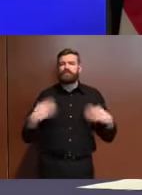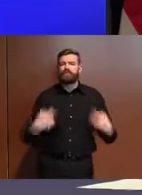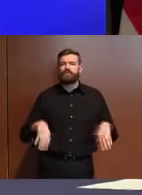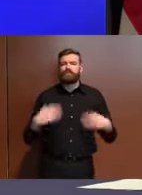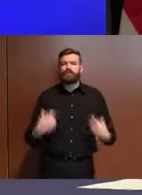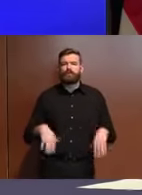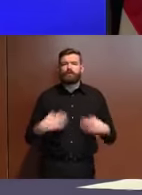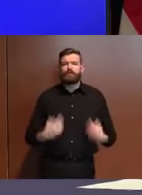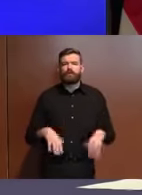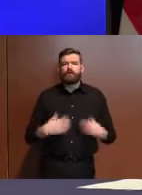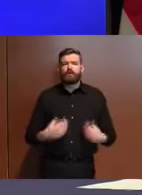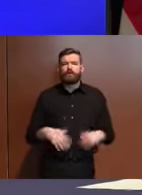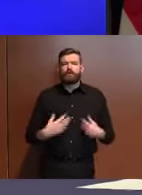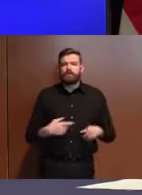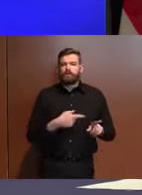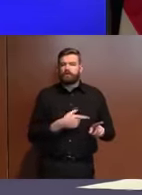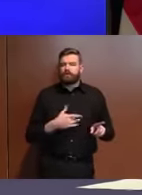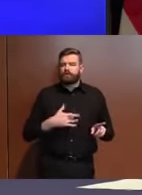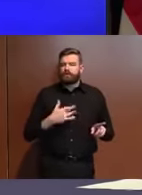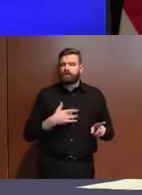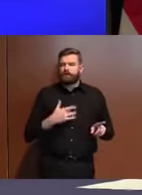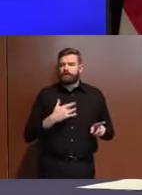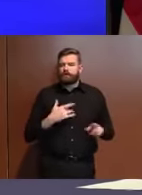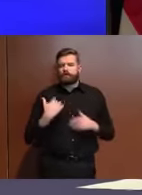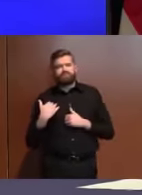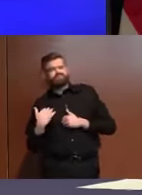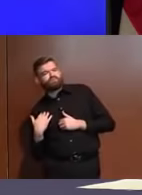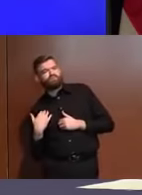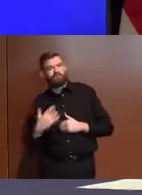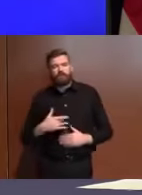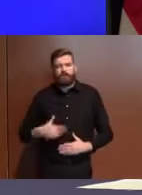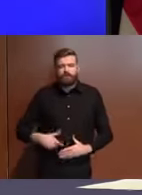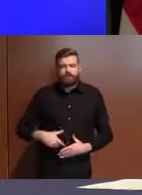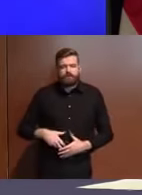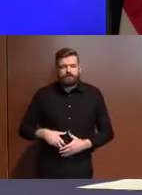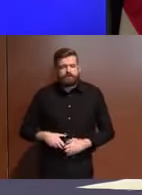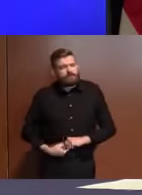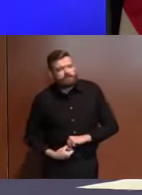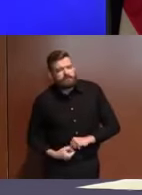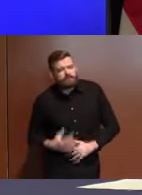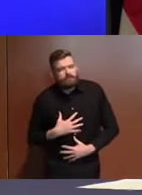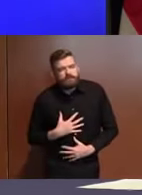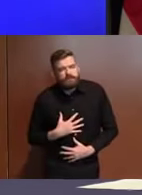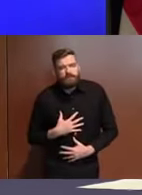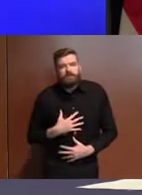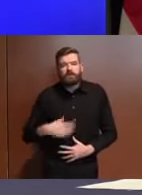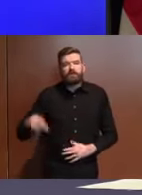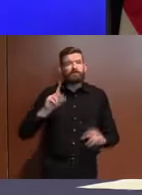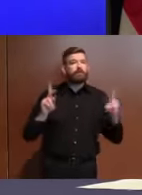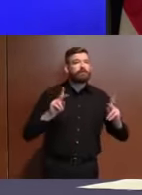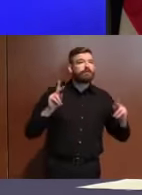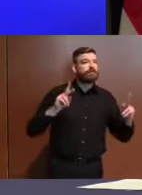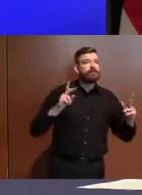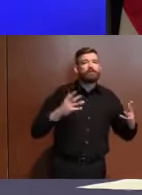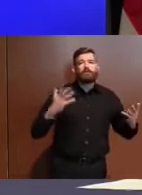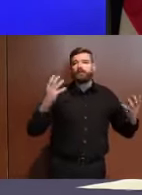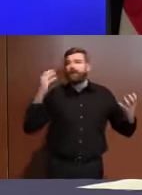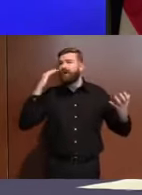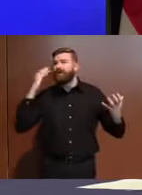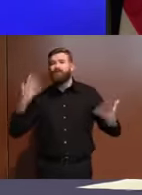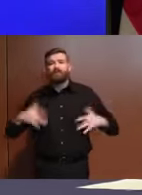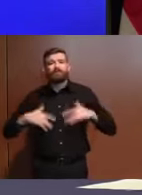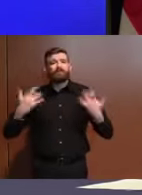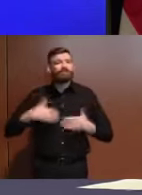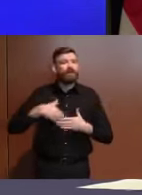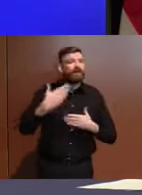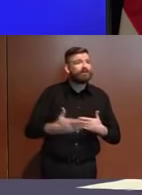your stomach, where all of us would like to know more than we know right now. Where's this headed? How long is it going to last? When's